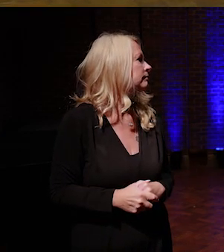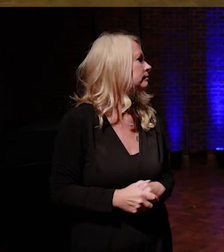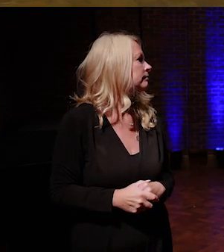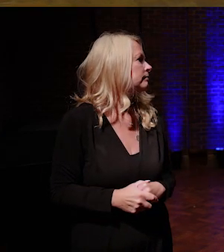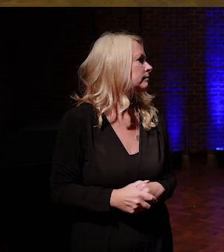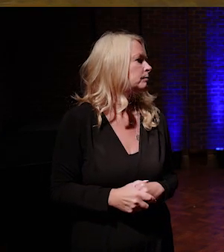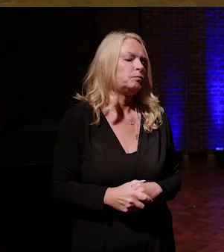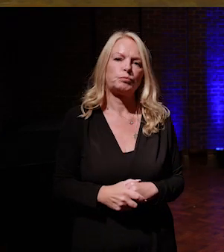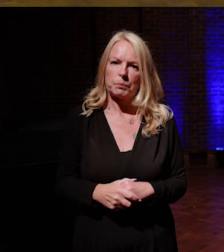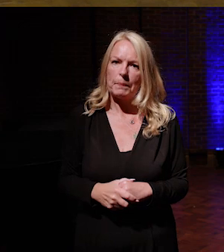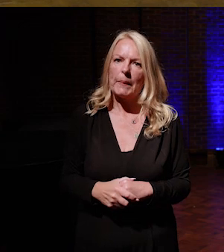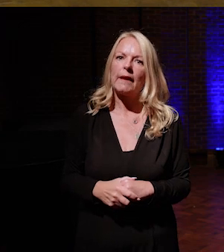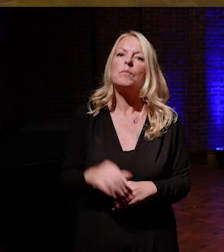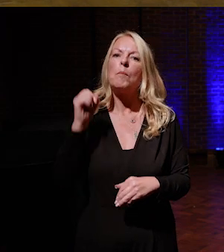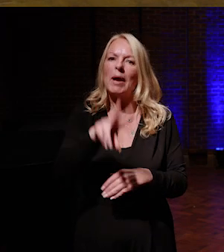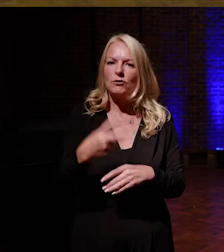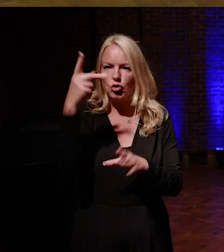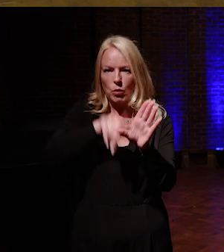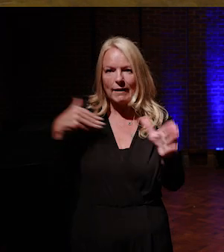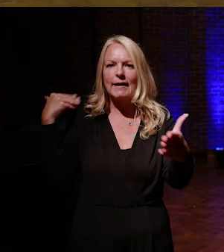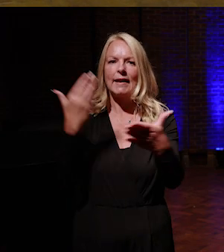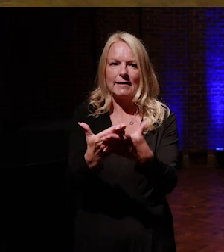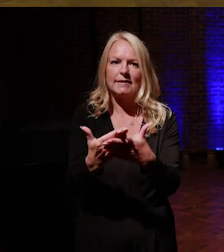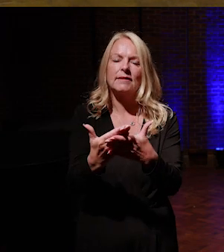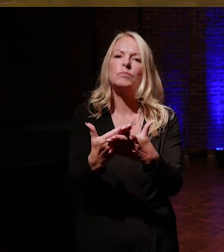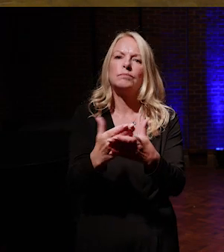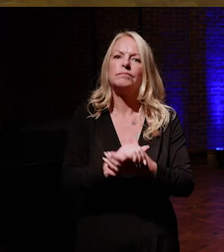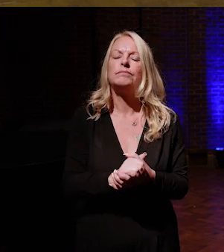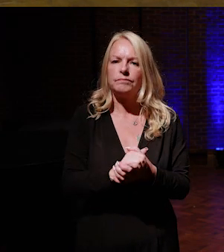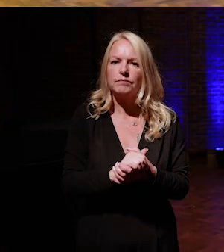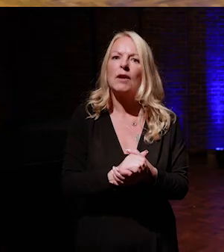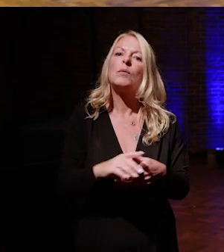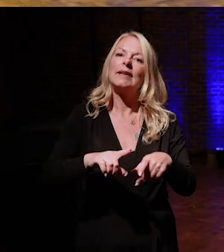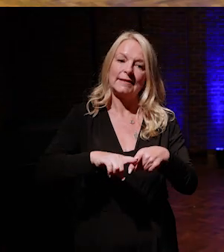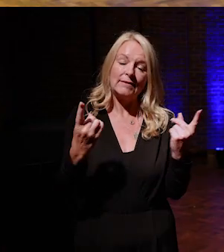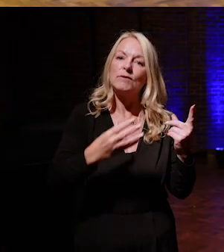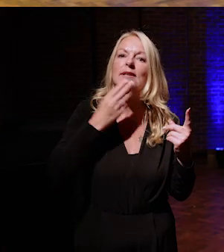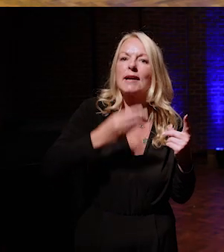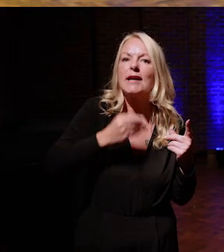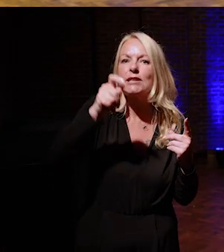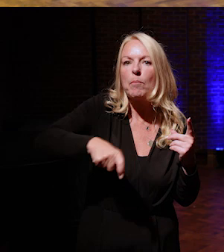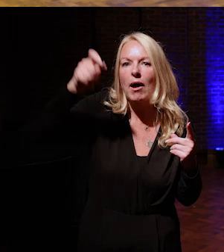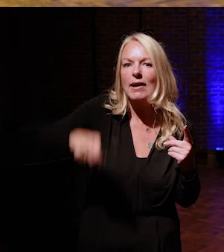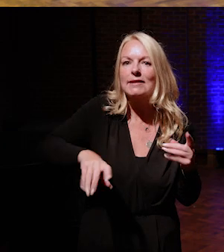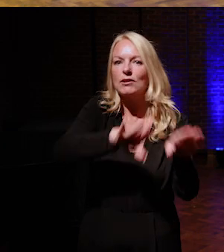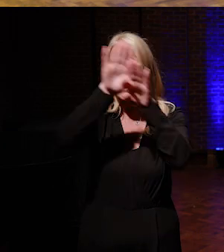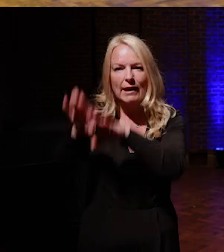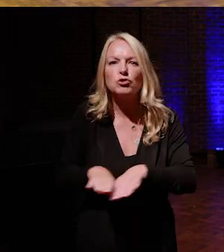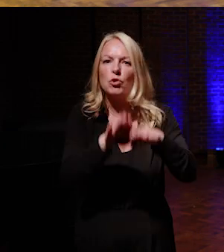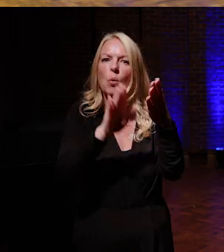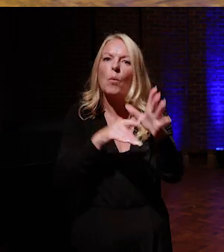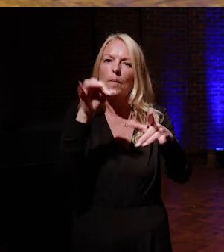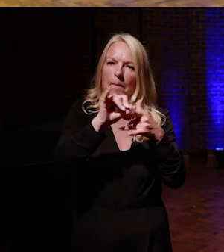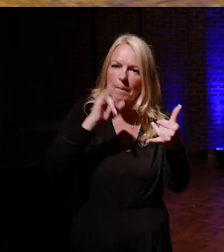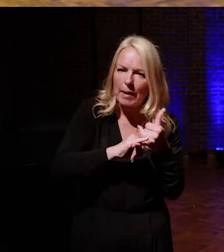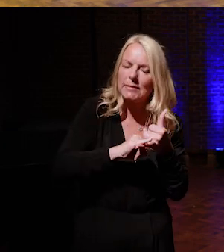So we've been going for two years now. And we've had several customers. We've now got national maps of some of